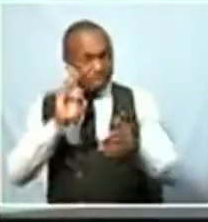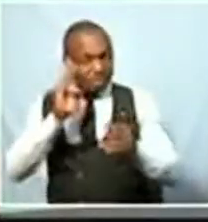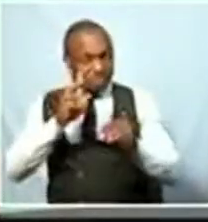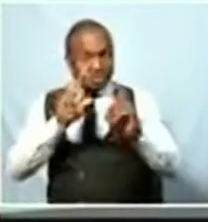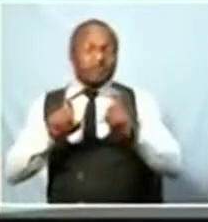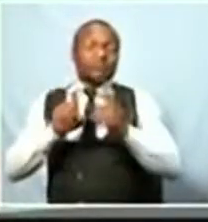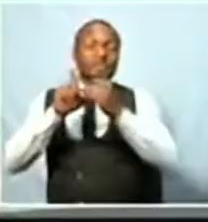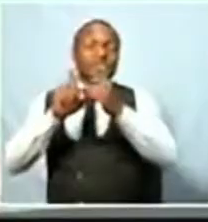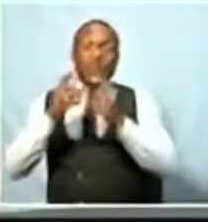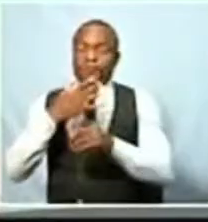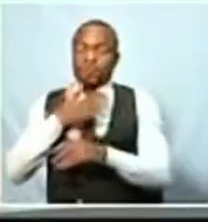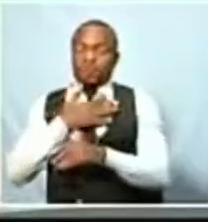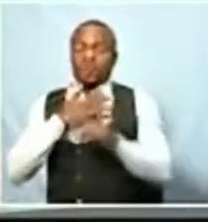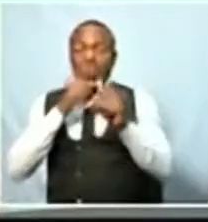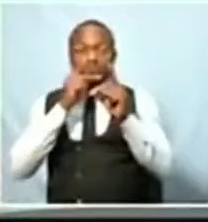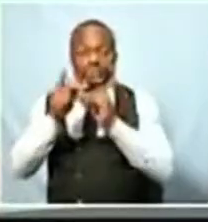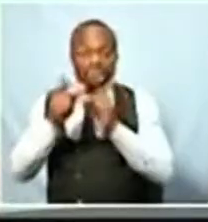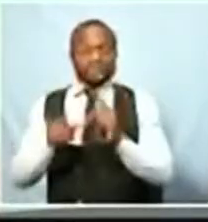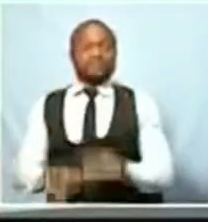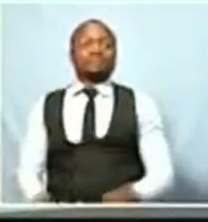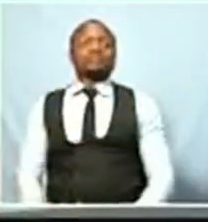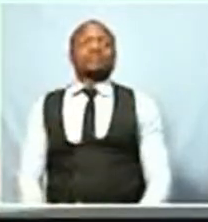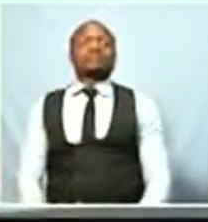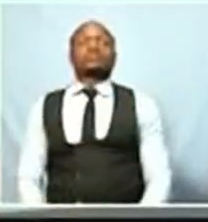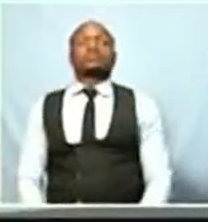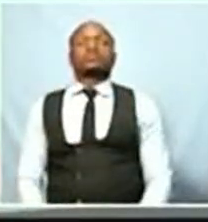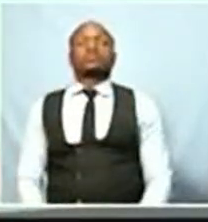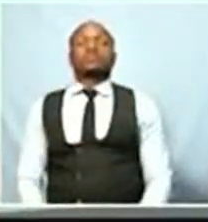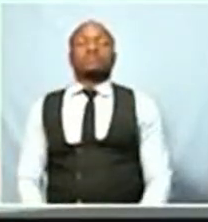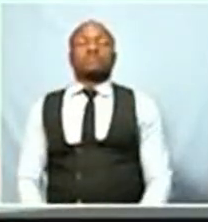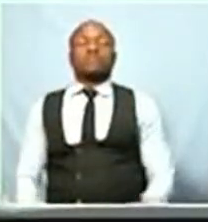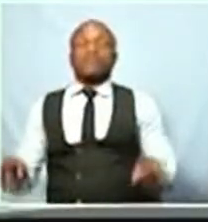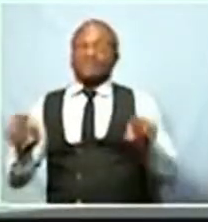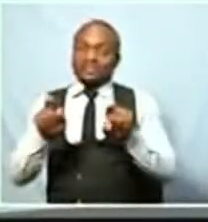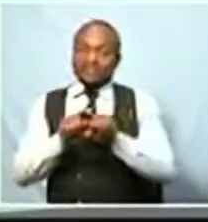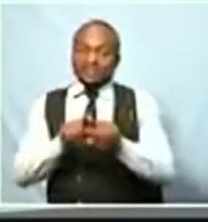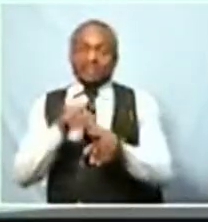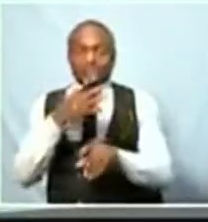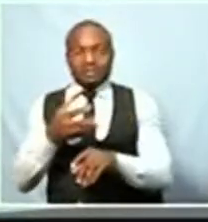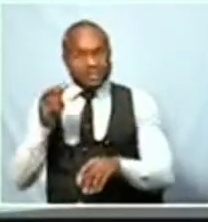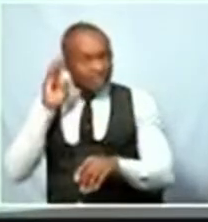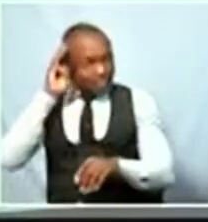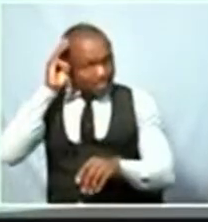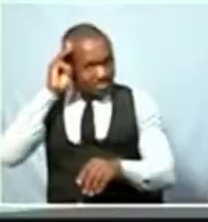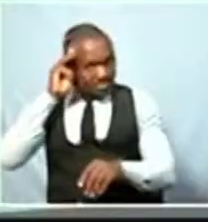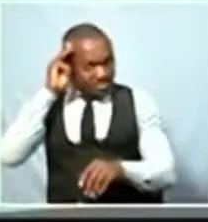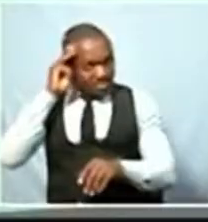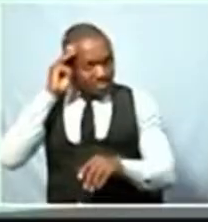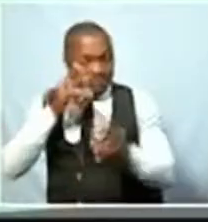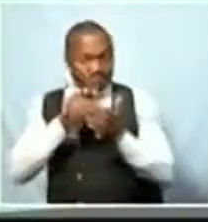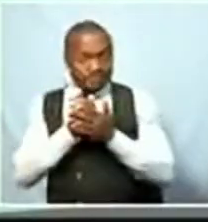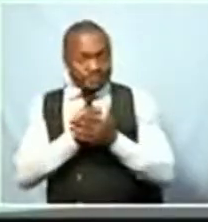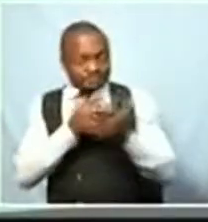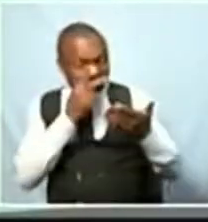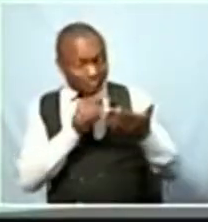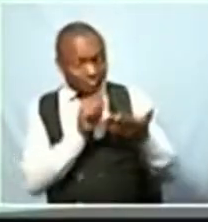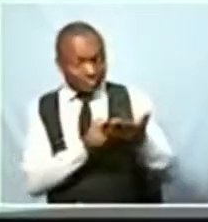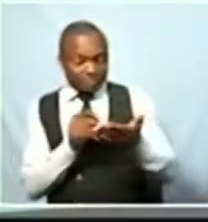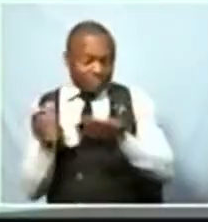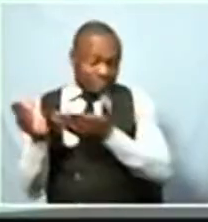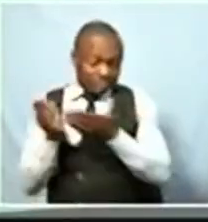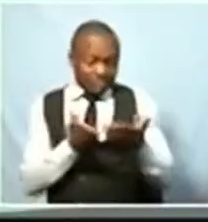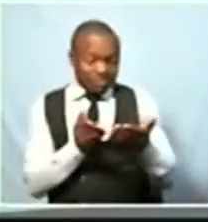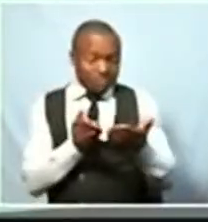my projections. So it's the same thing. Minister of Finance looked at this, they came up with the figures that they gave